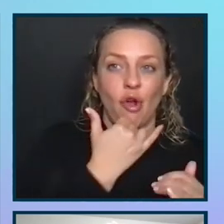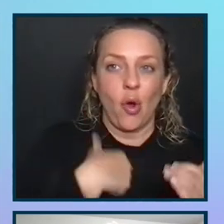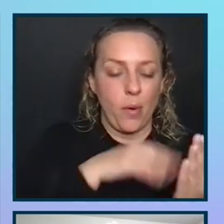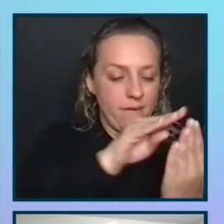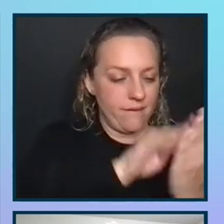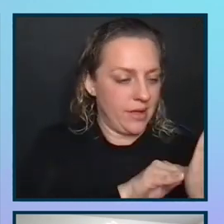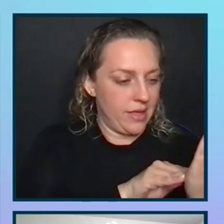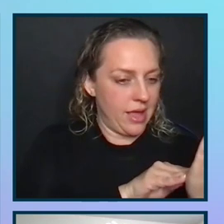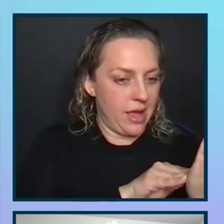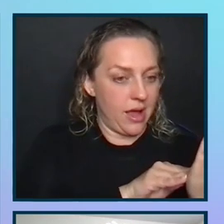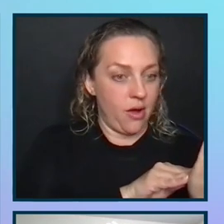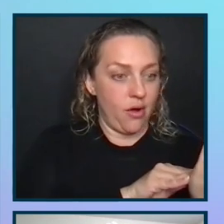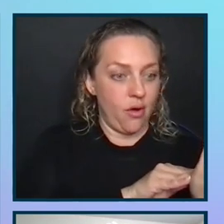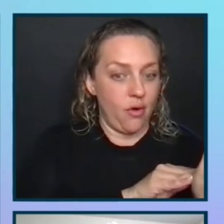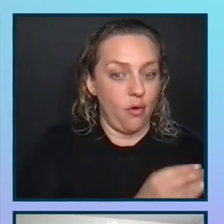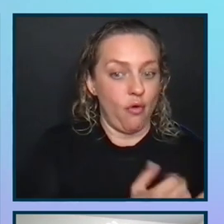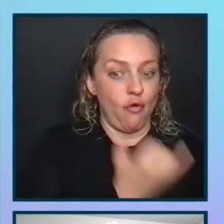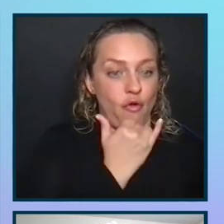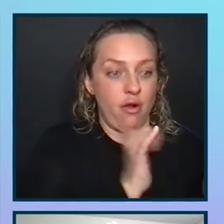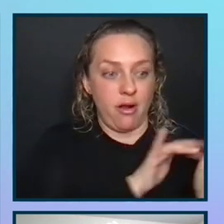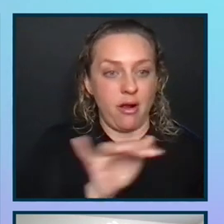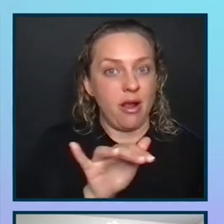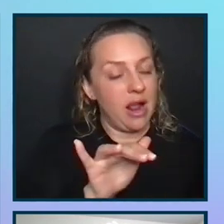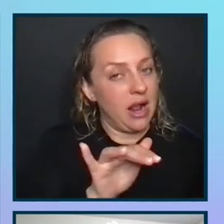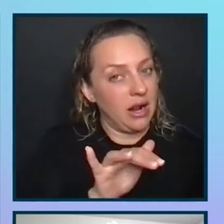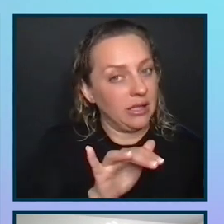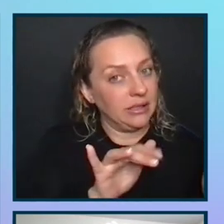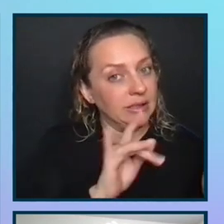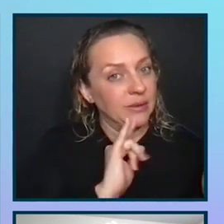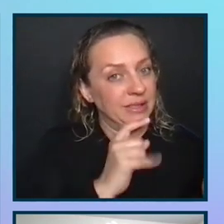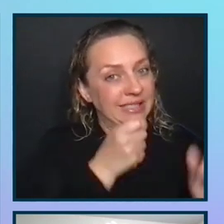having a wrong label on a field could be very, very critical.